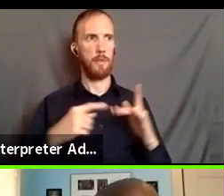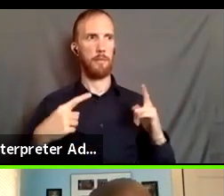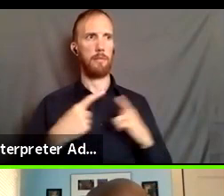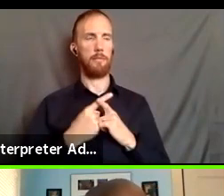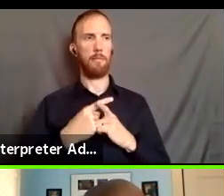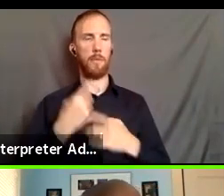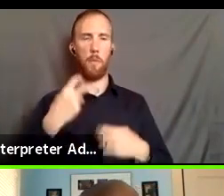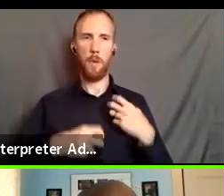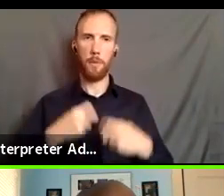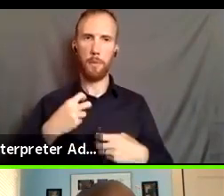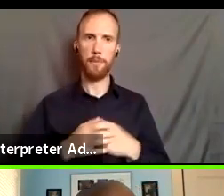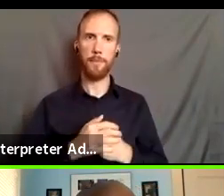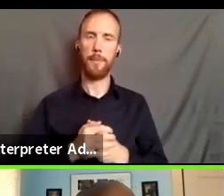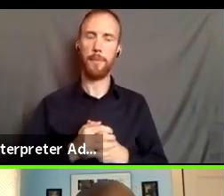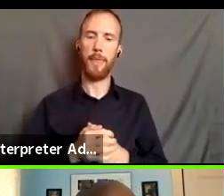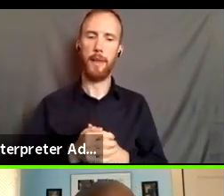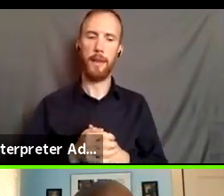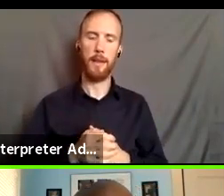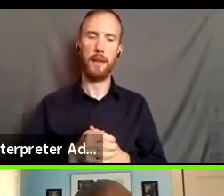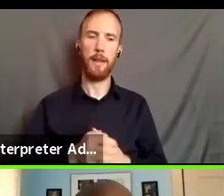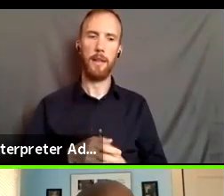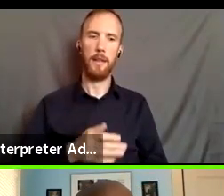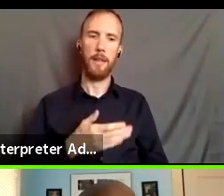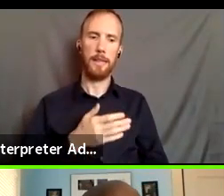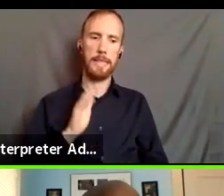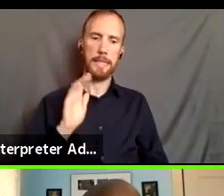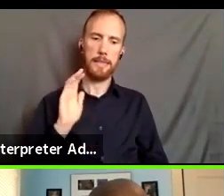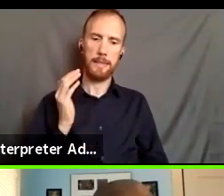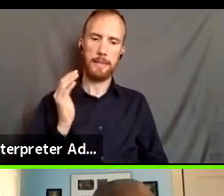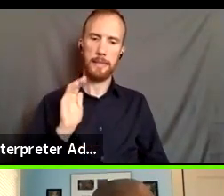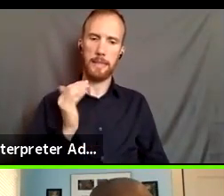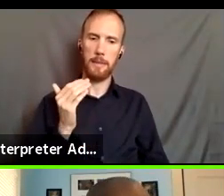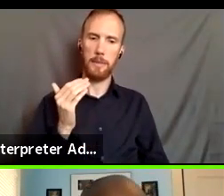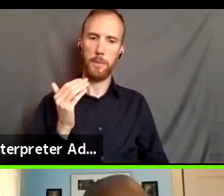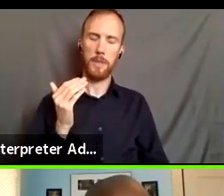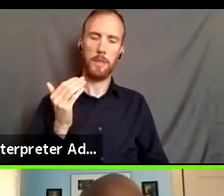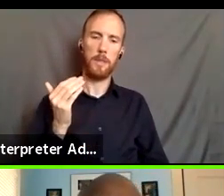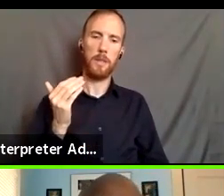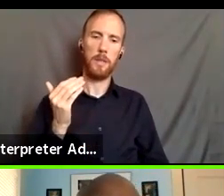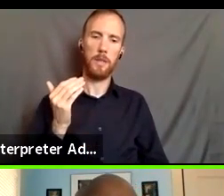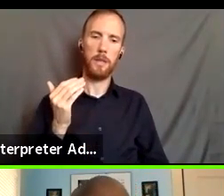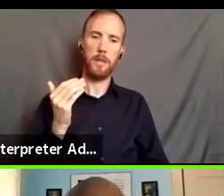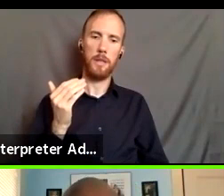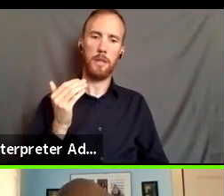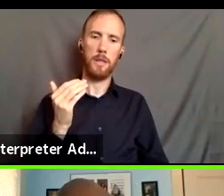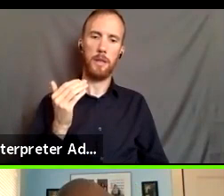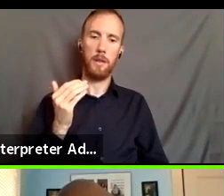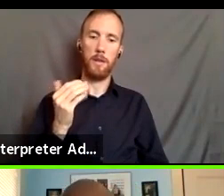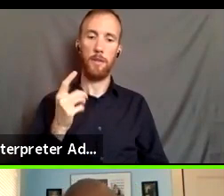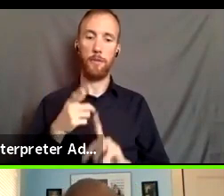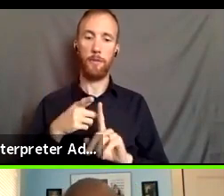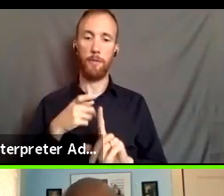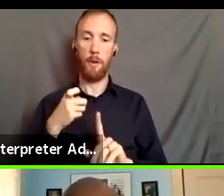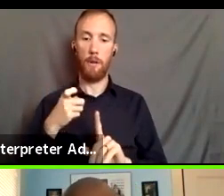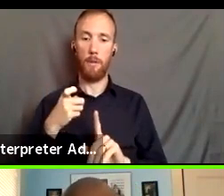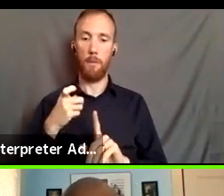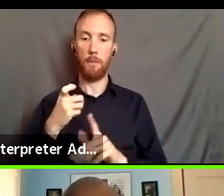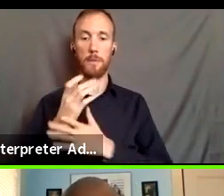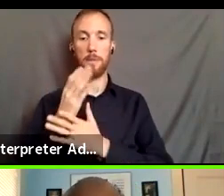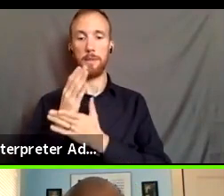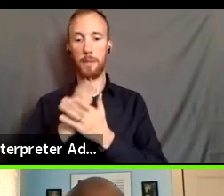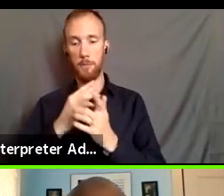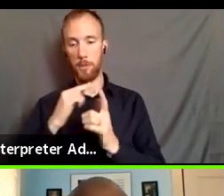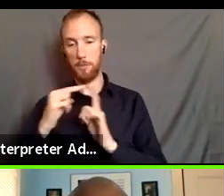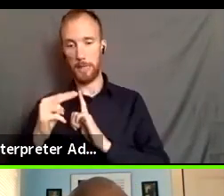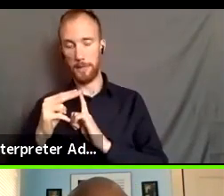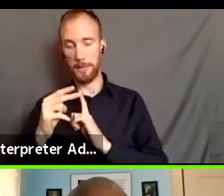with that yeah it seems to be simplistic to some other lenses but for those of